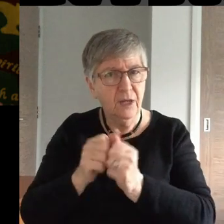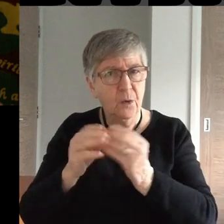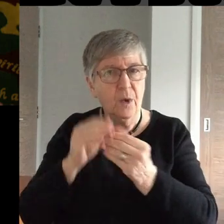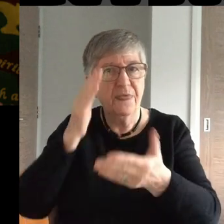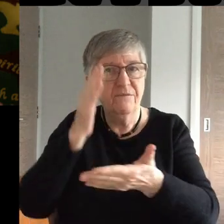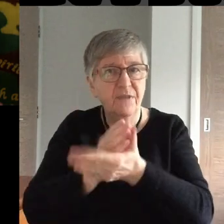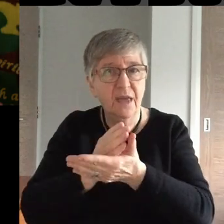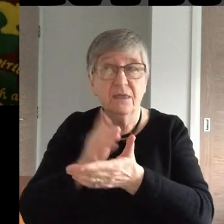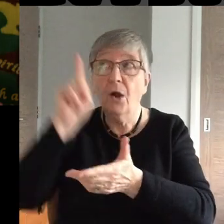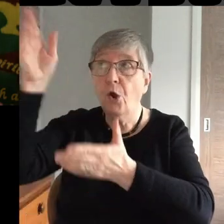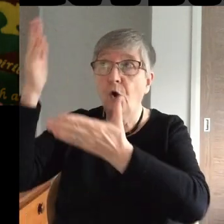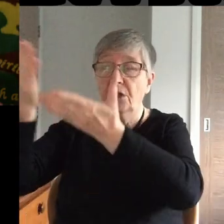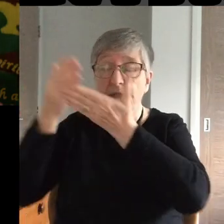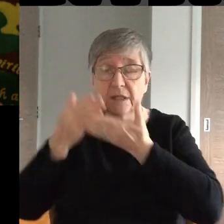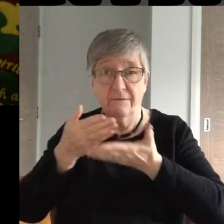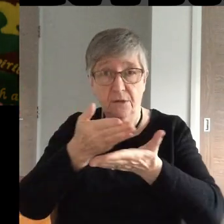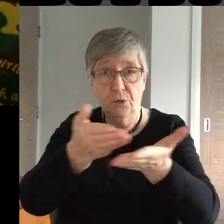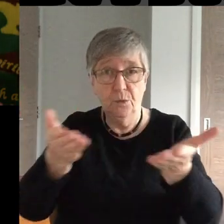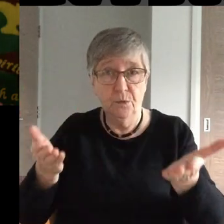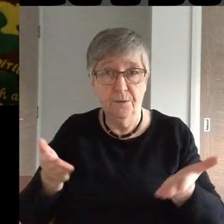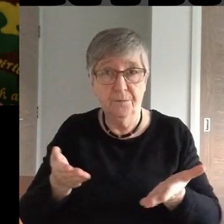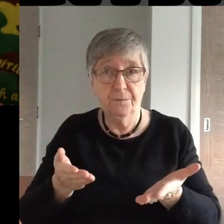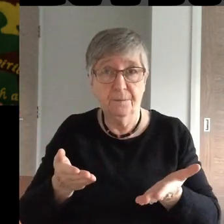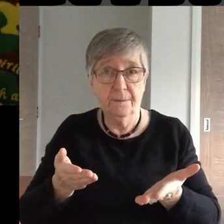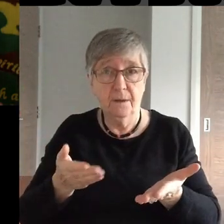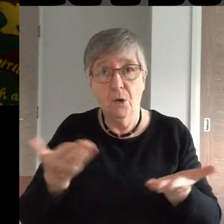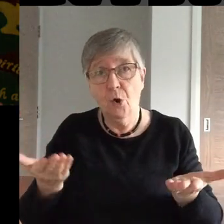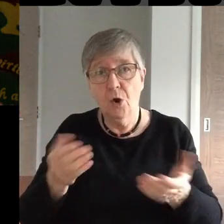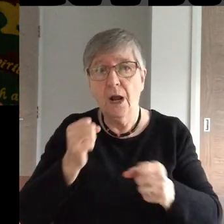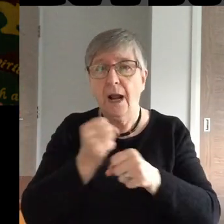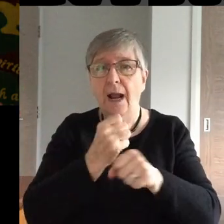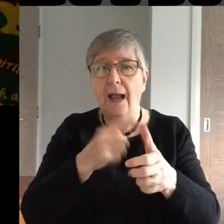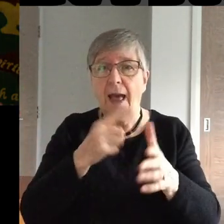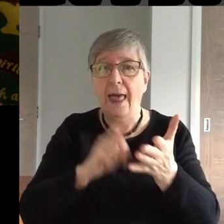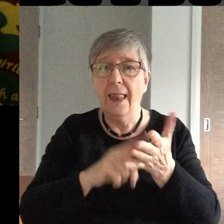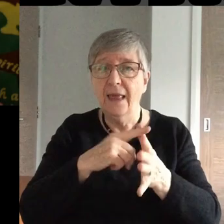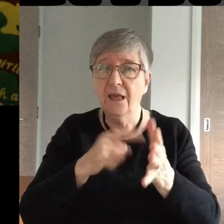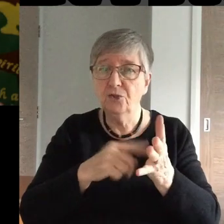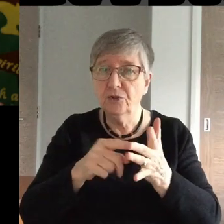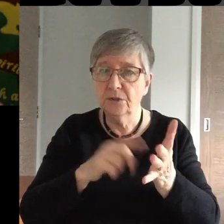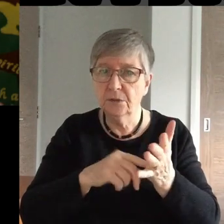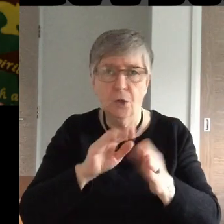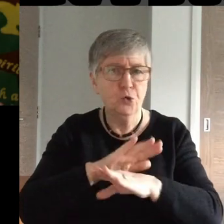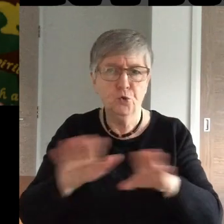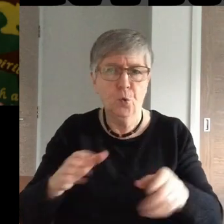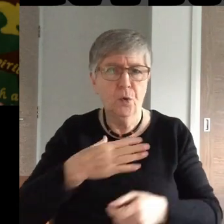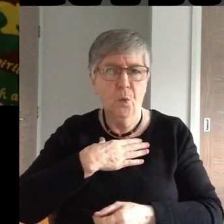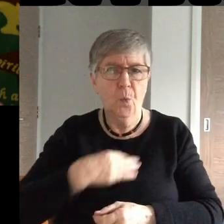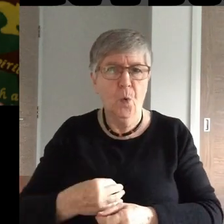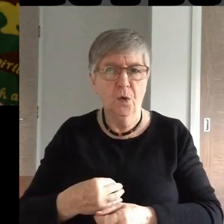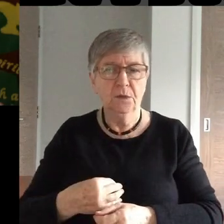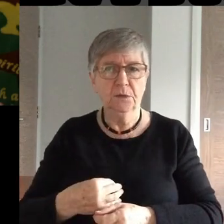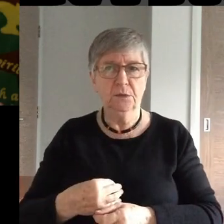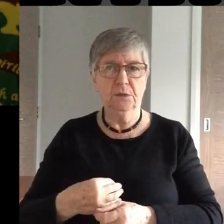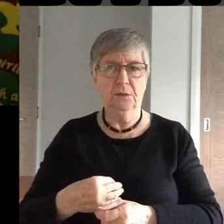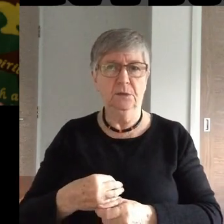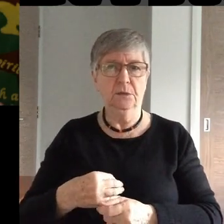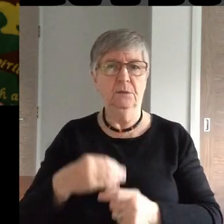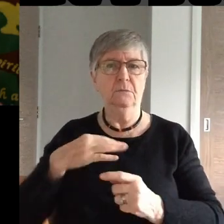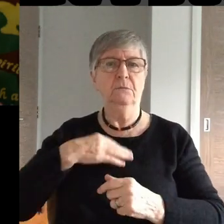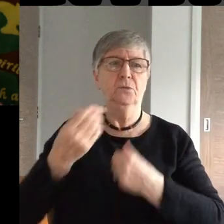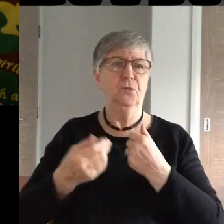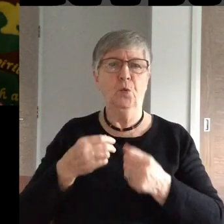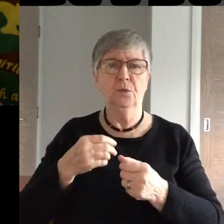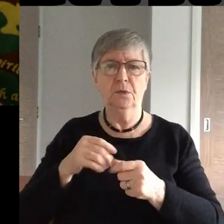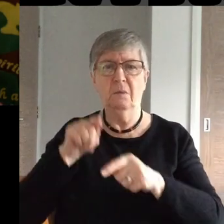faith that God has distributed to you." Or to the Galatians, he says, "Don't be desirous of vain conceit. Don't